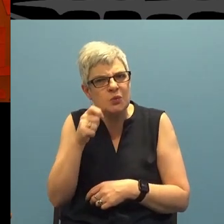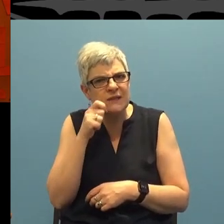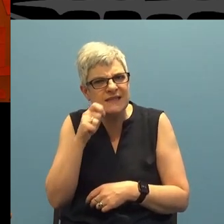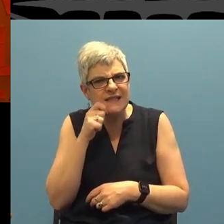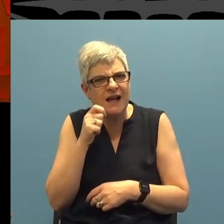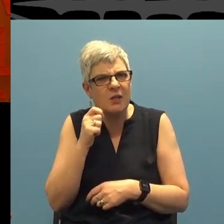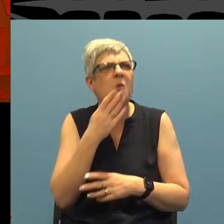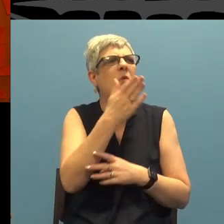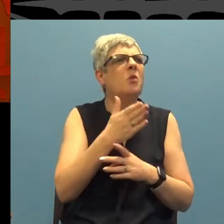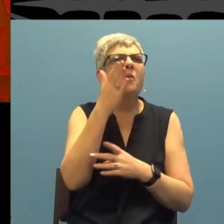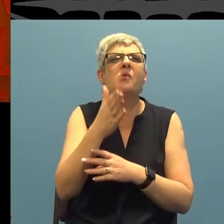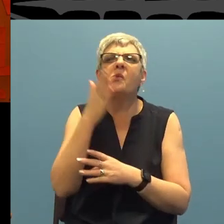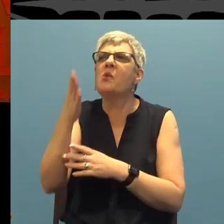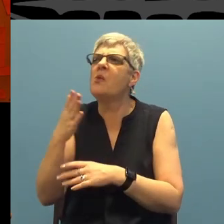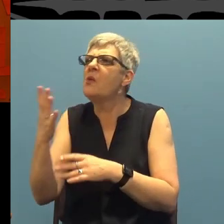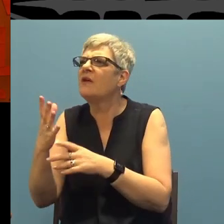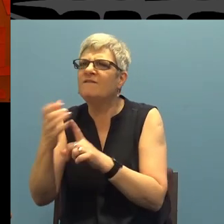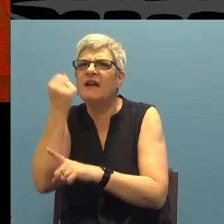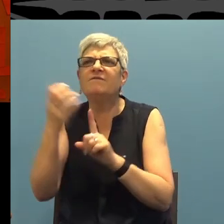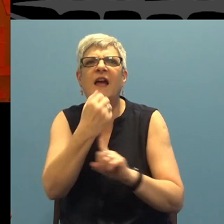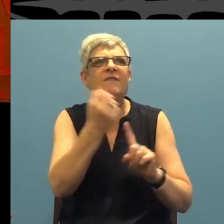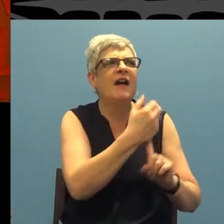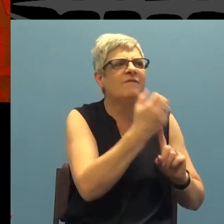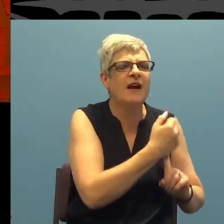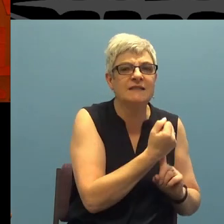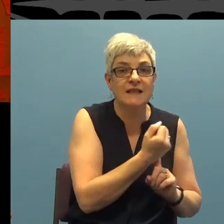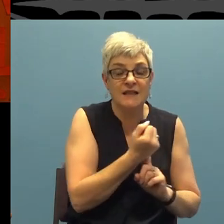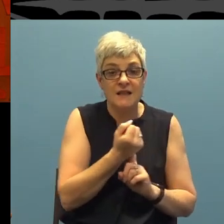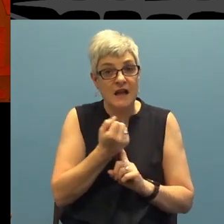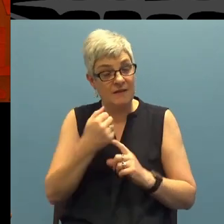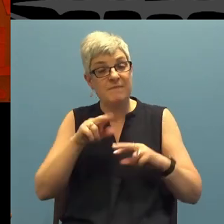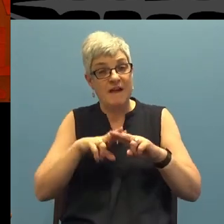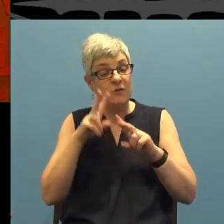it. And if you're looking for it, I've done